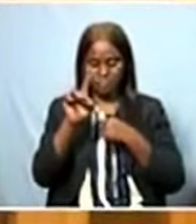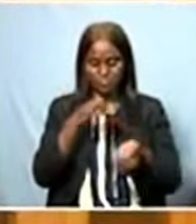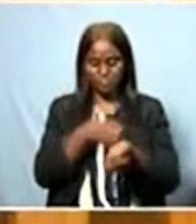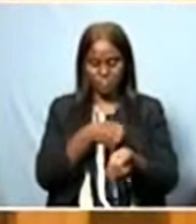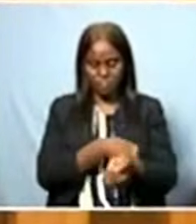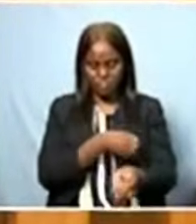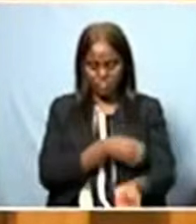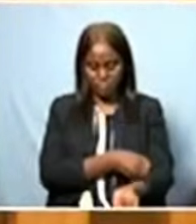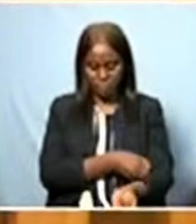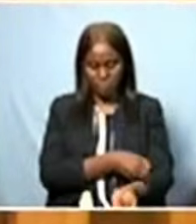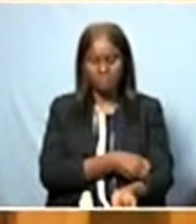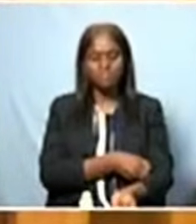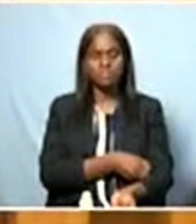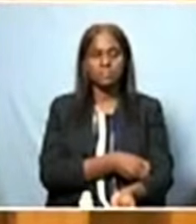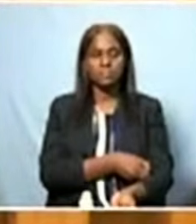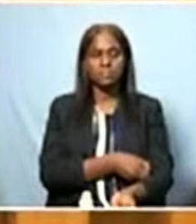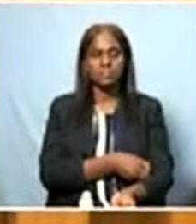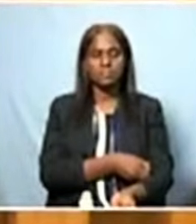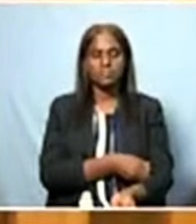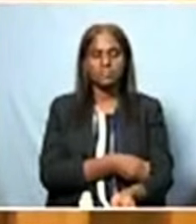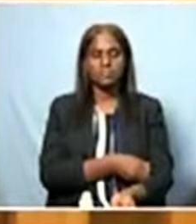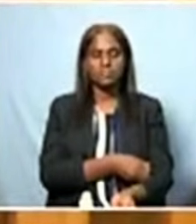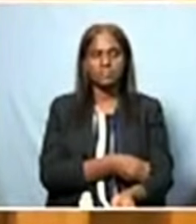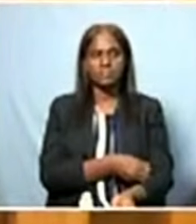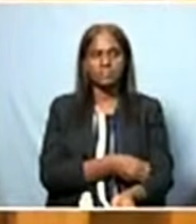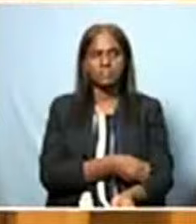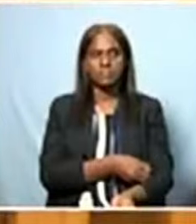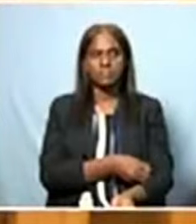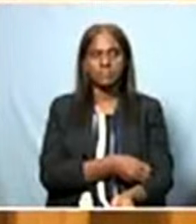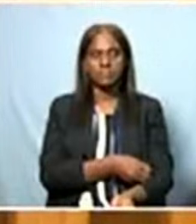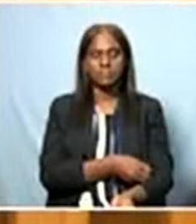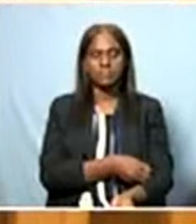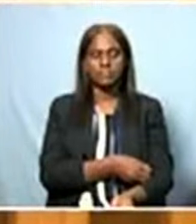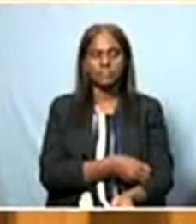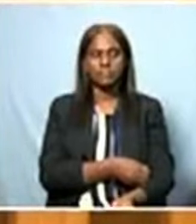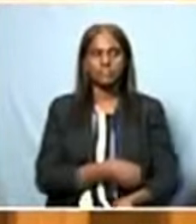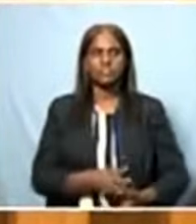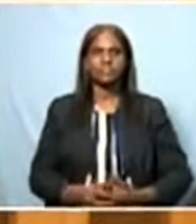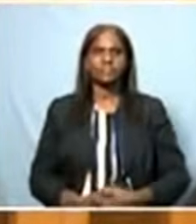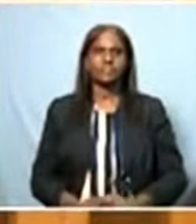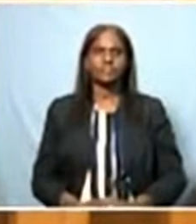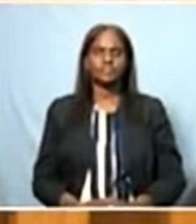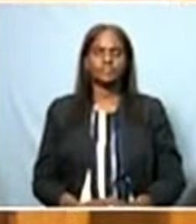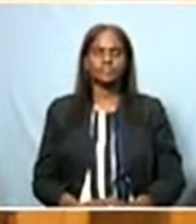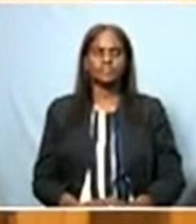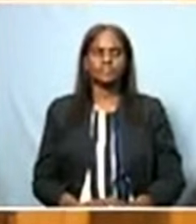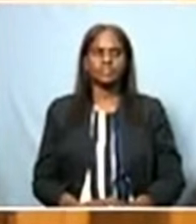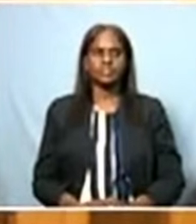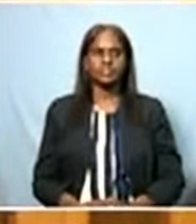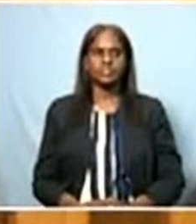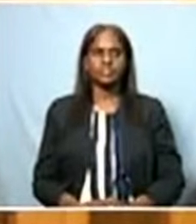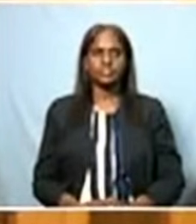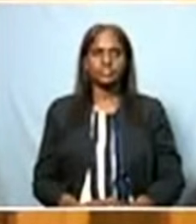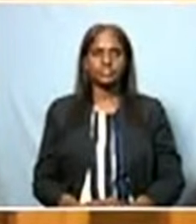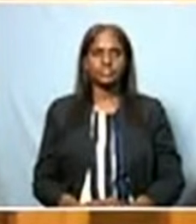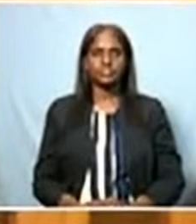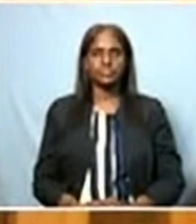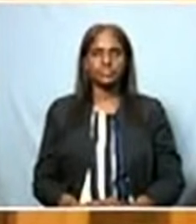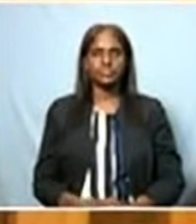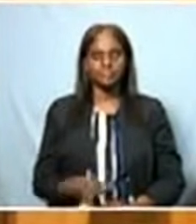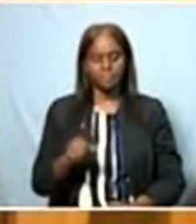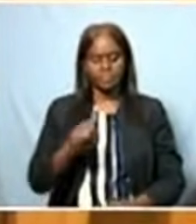Examinations Yearly Rules, and this motion was seconded by Mufulira Member of Parliament, Mr. Gordon Mwira. After debate, this motion has been